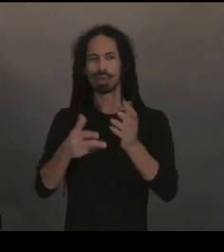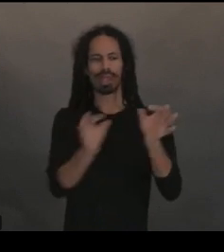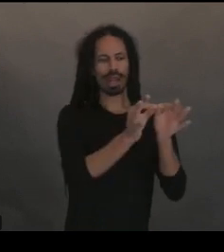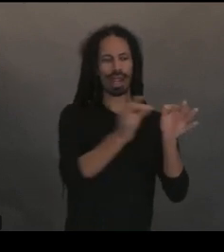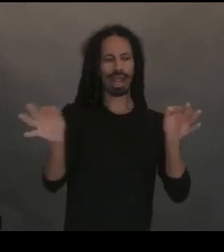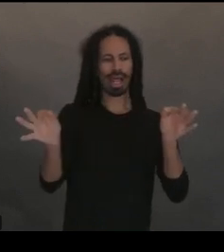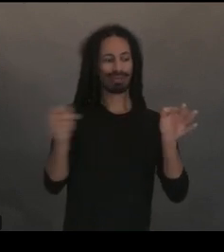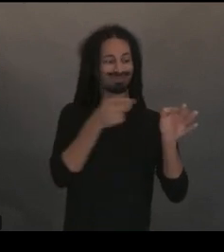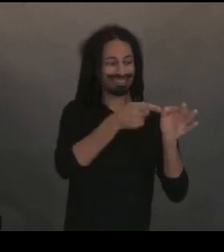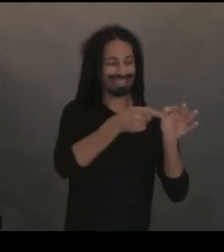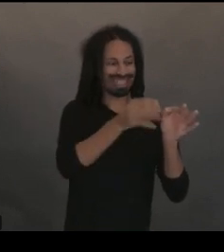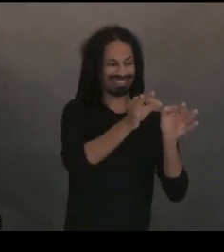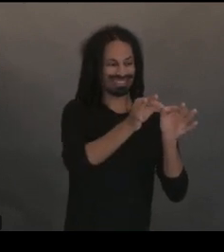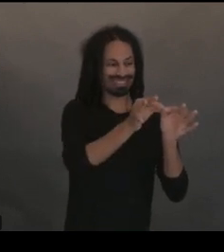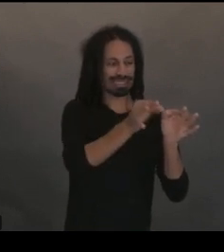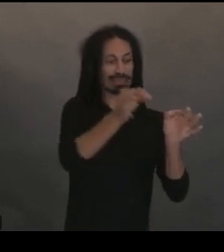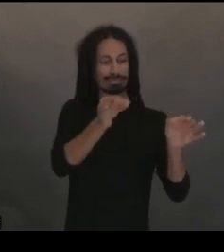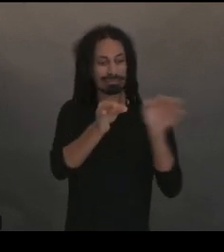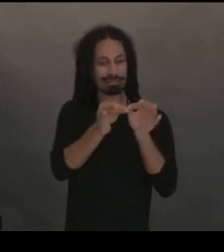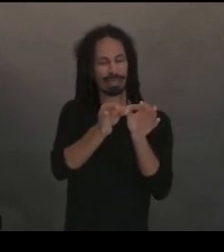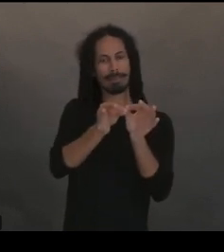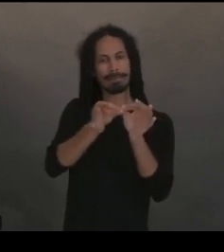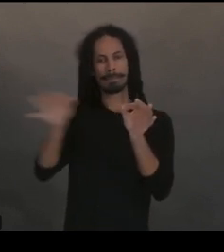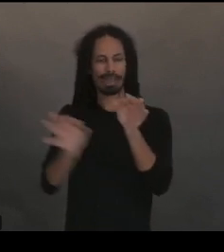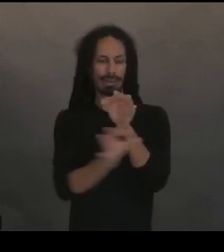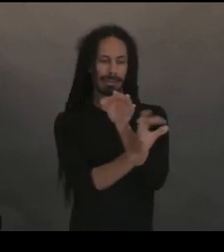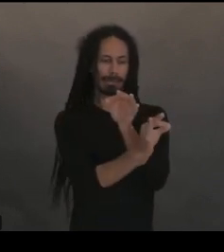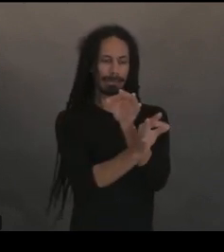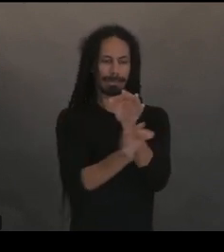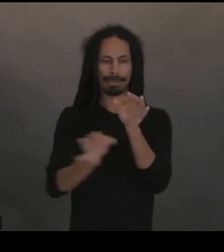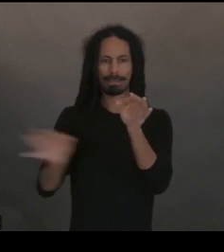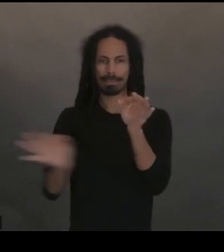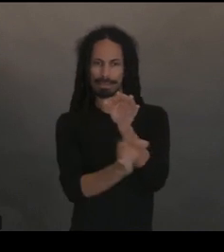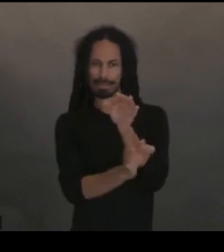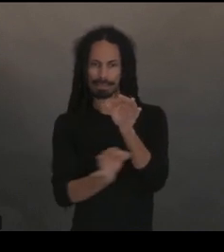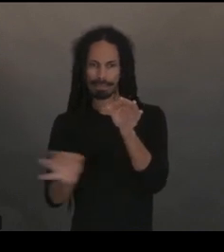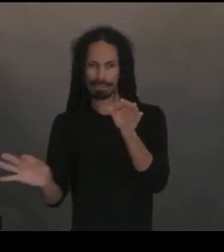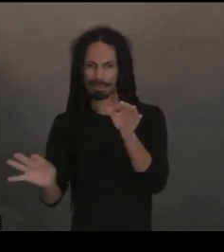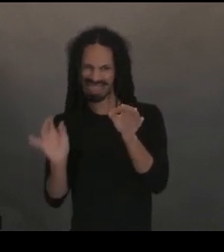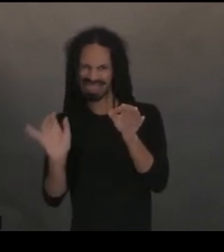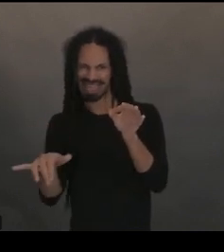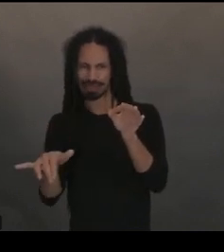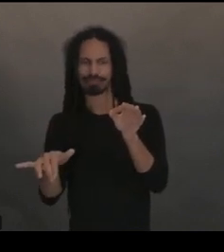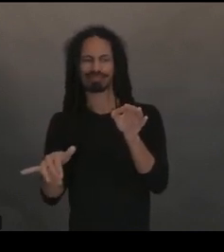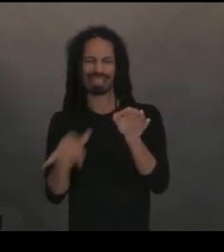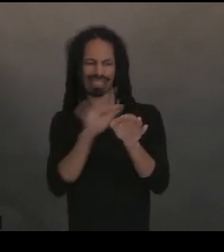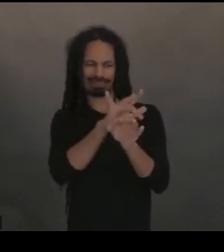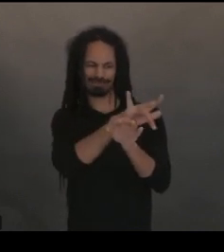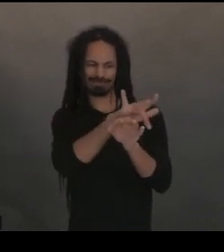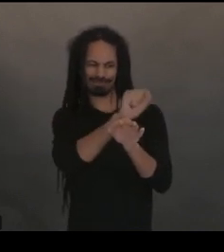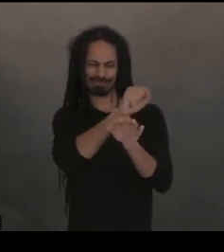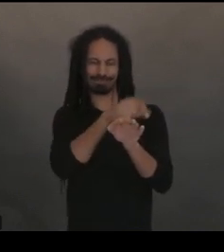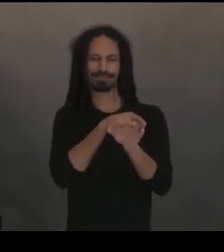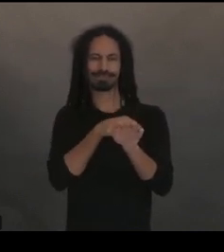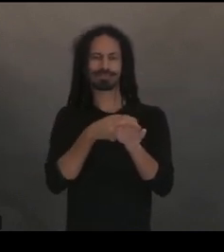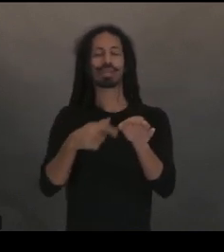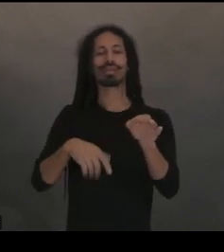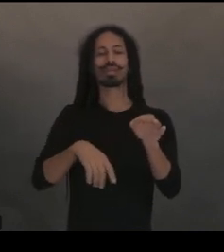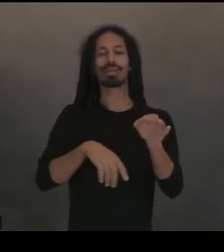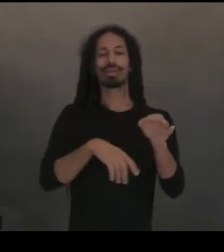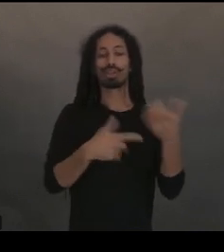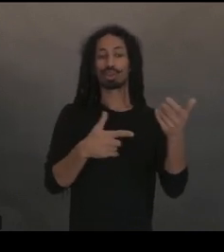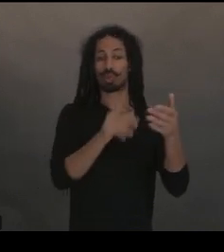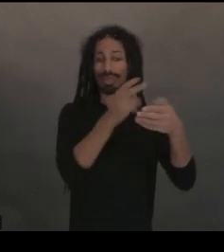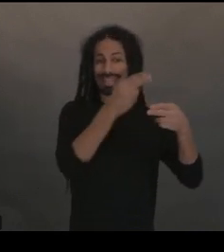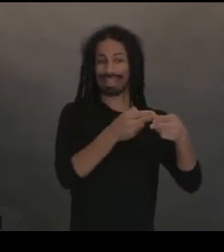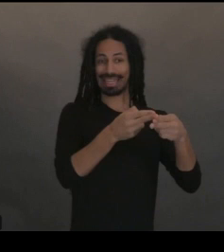line of the entry. So after the author, the line with the author, we have then subsequent lines